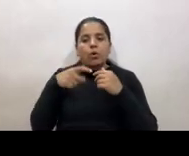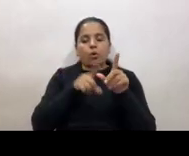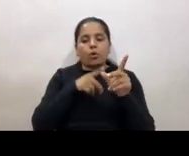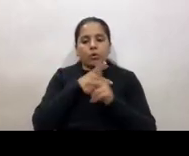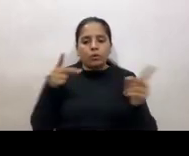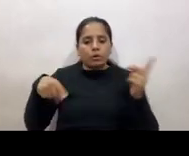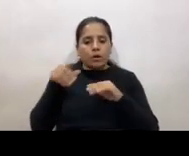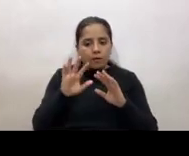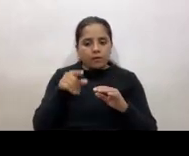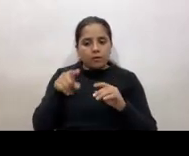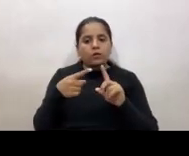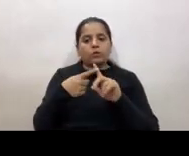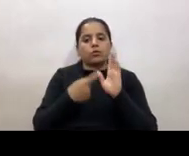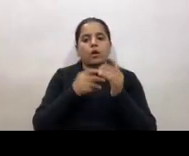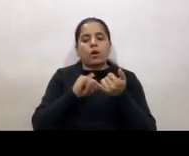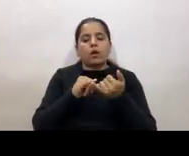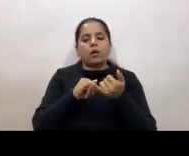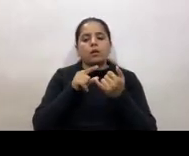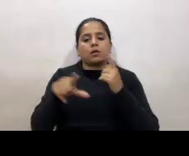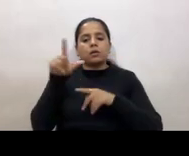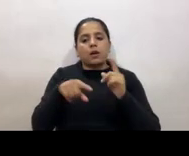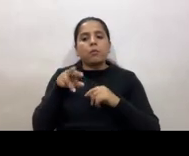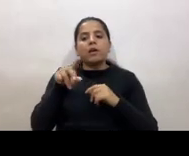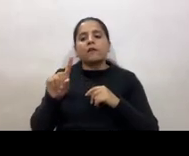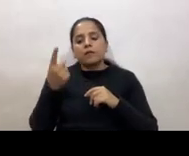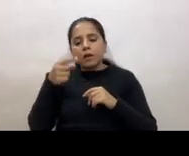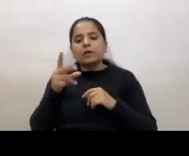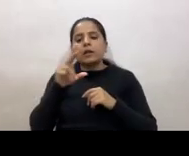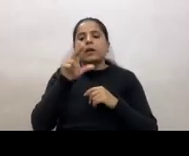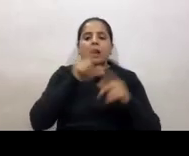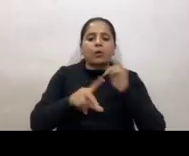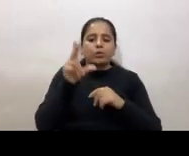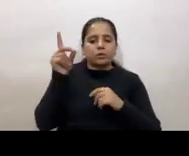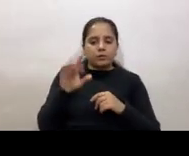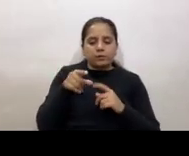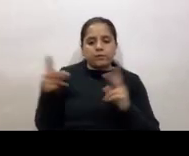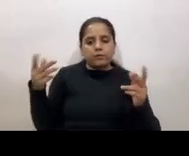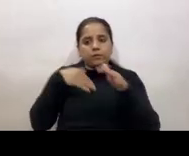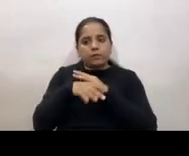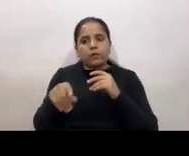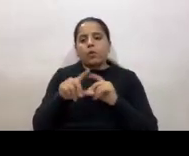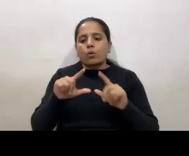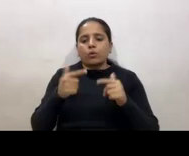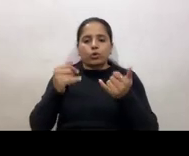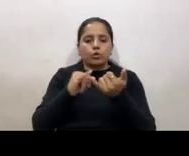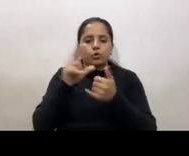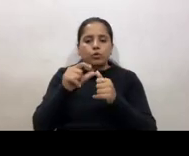terms, translanguaging, the meaning is first and language is secondary. And on this note, it's over to you, Sonali.